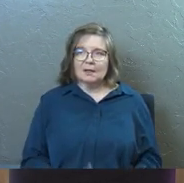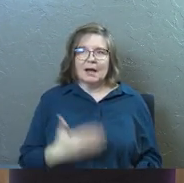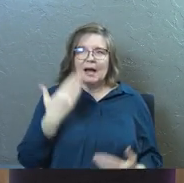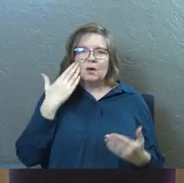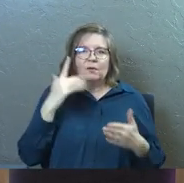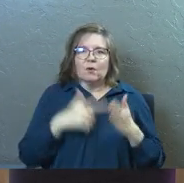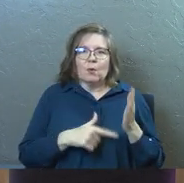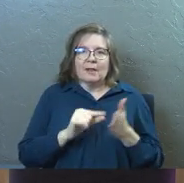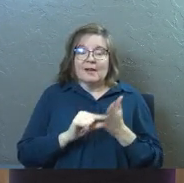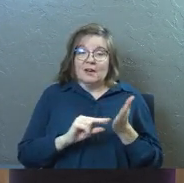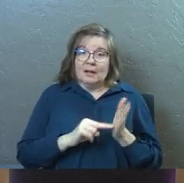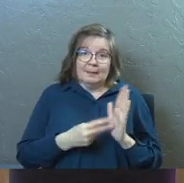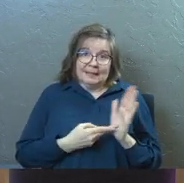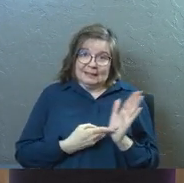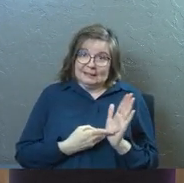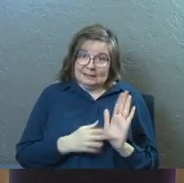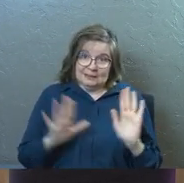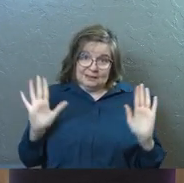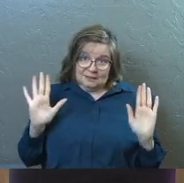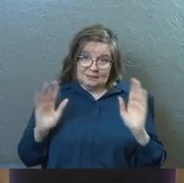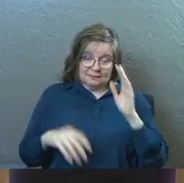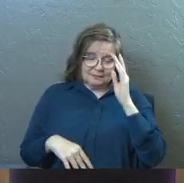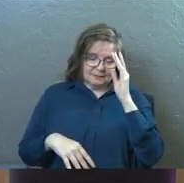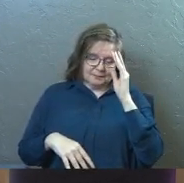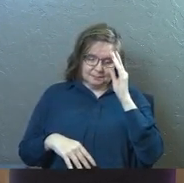I don't even know what that verse means.